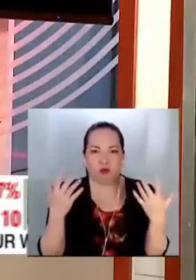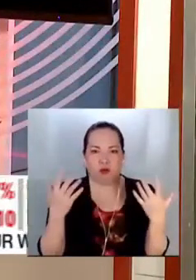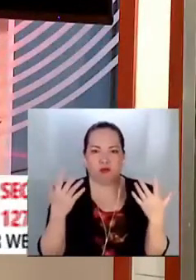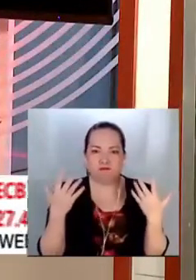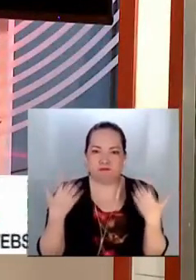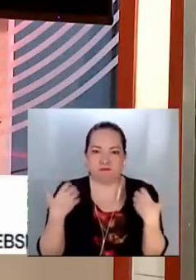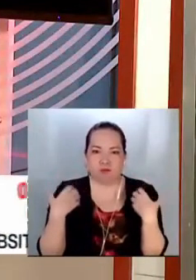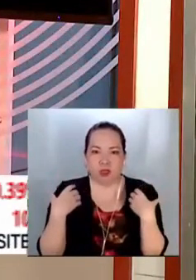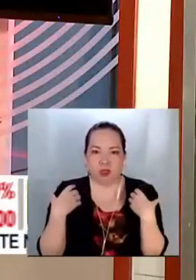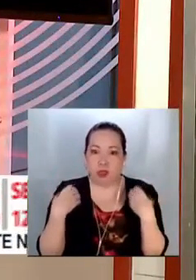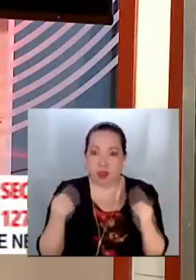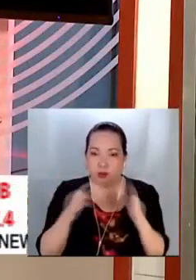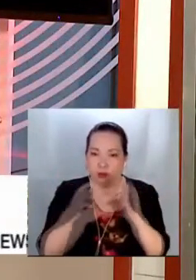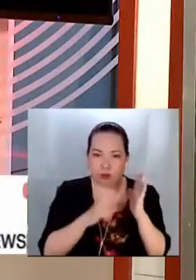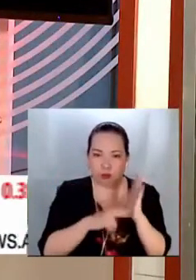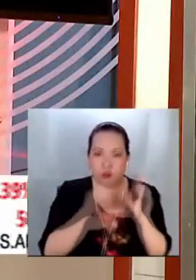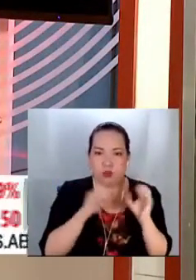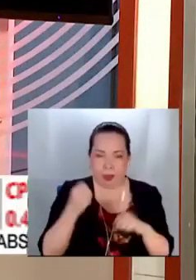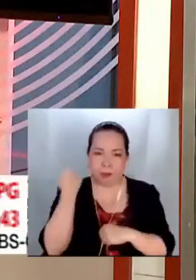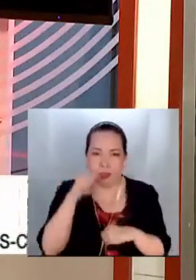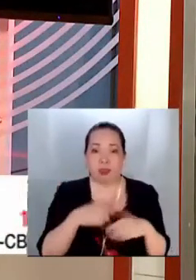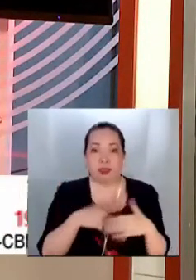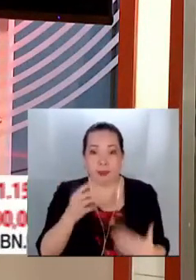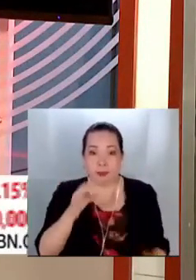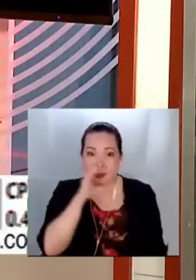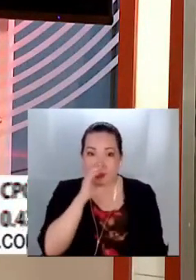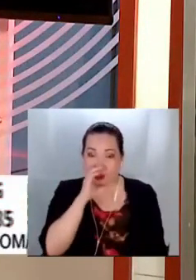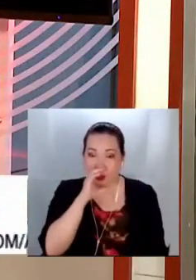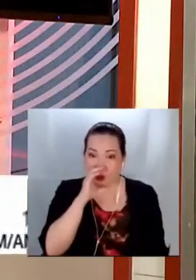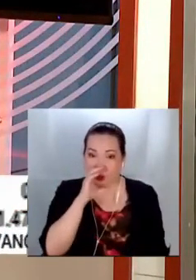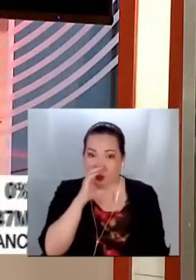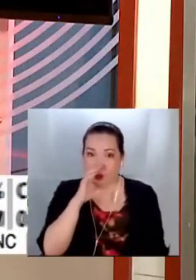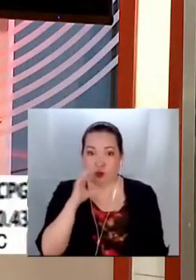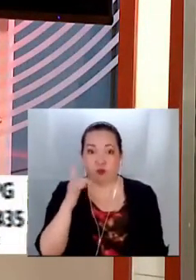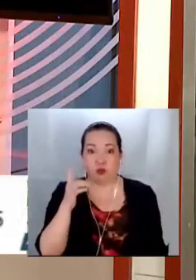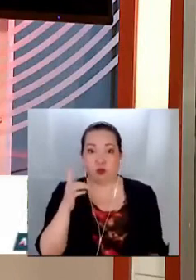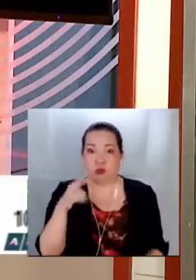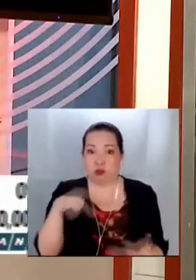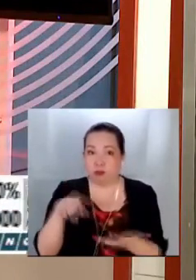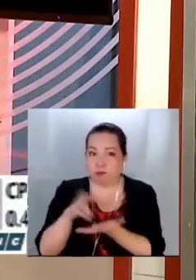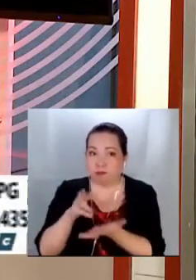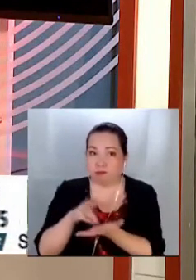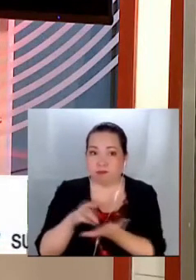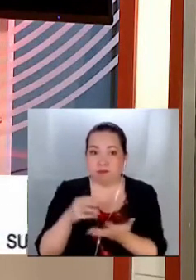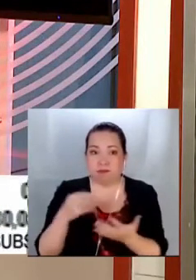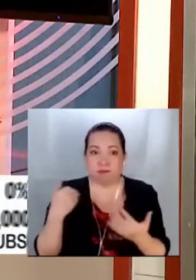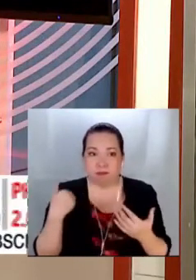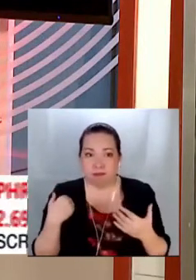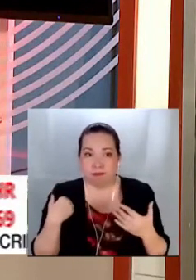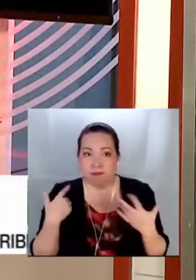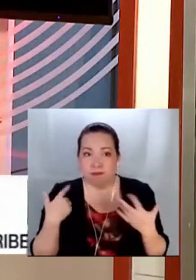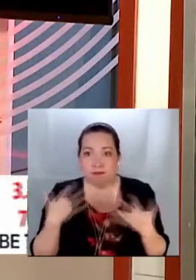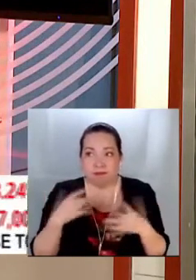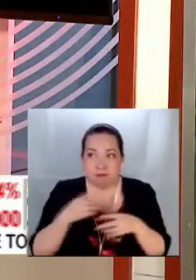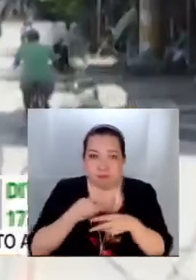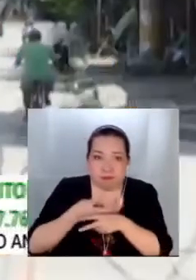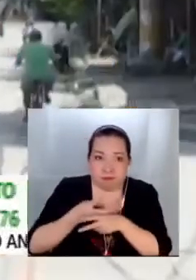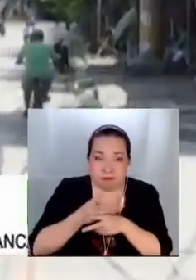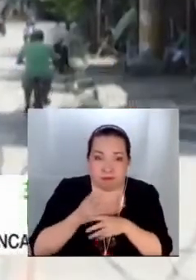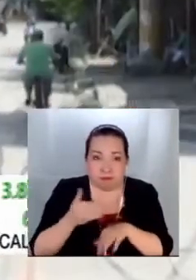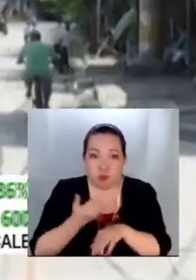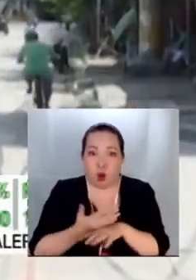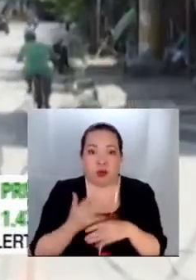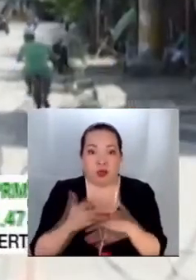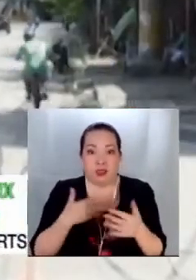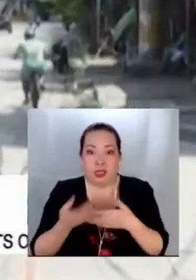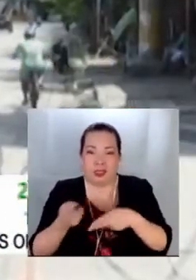Cebu City will not tighten quarantine measures just yet, despite a rise in coronavirus cases. Mayor Edgardo Labella